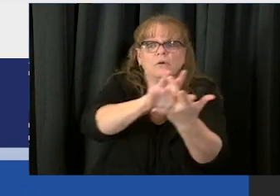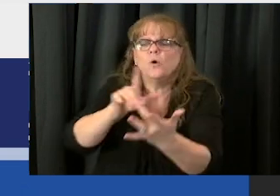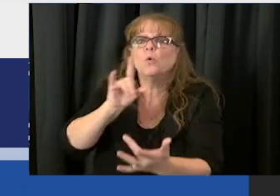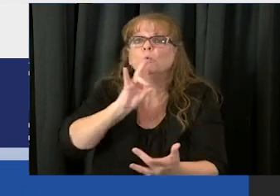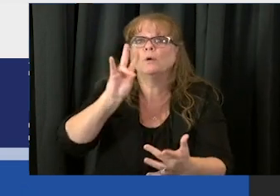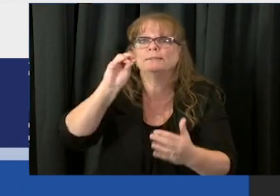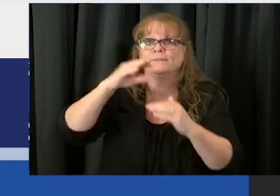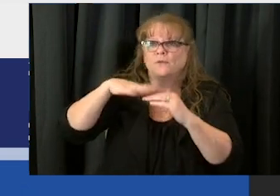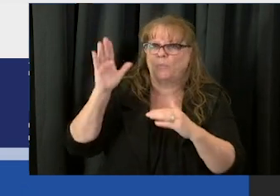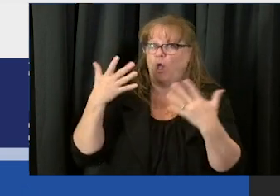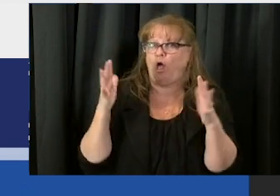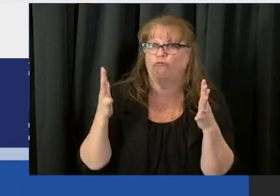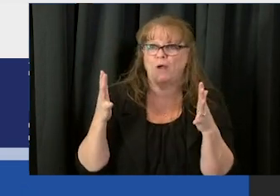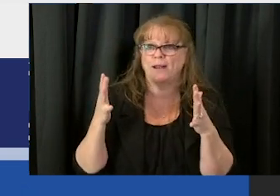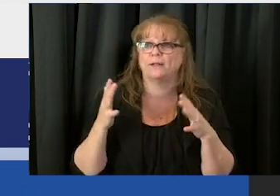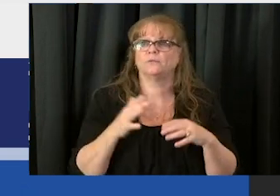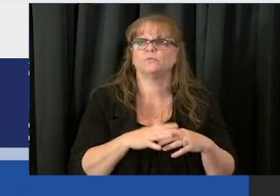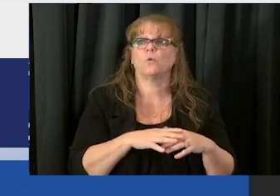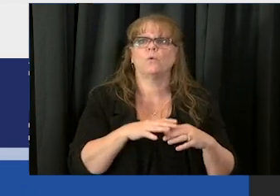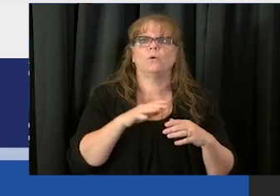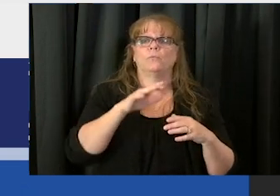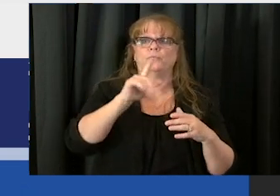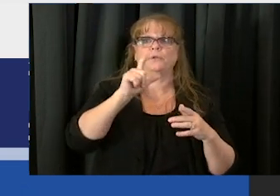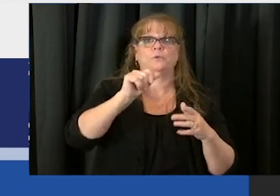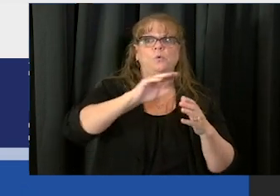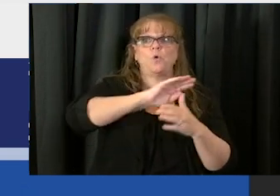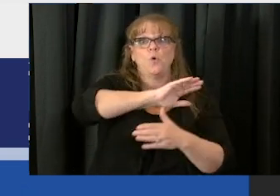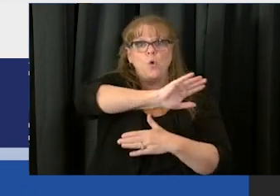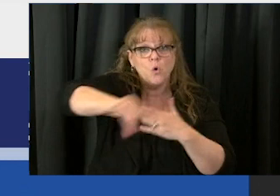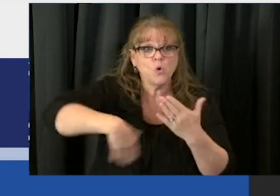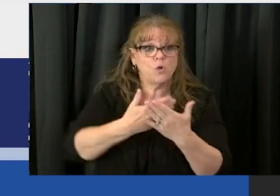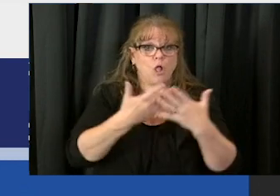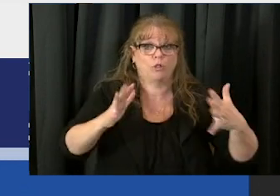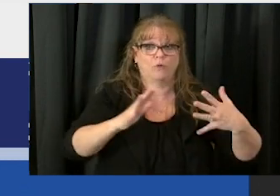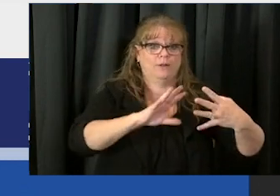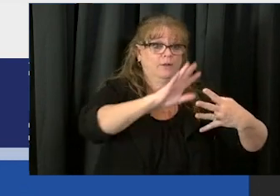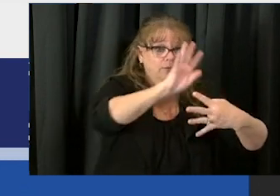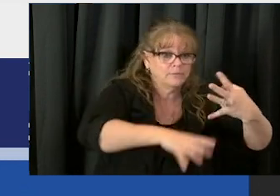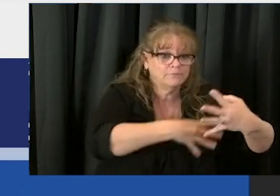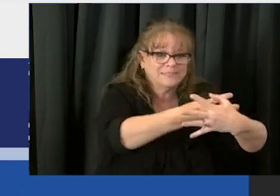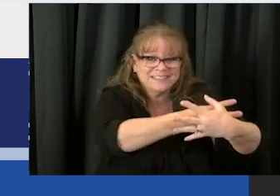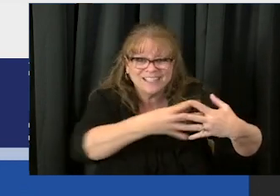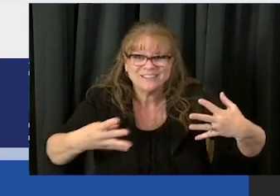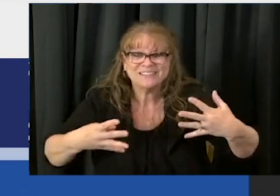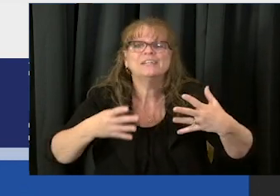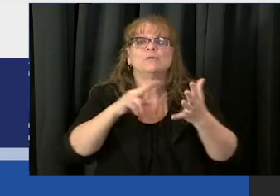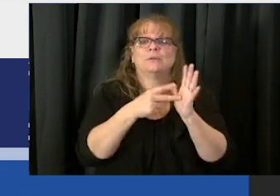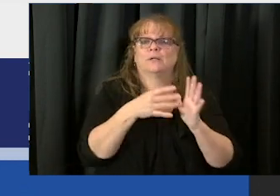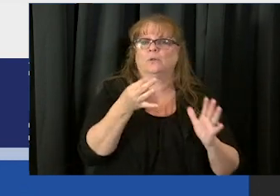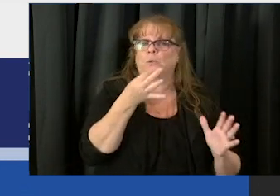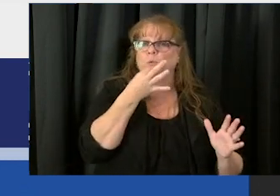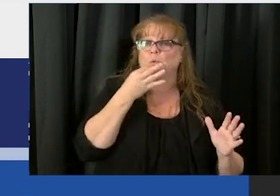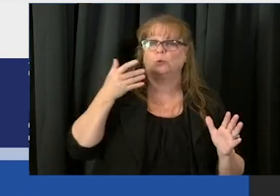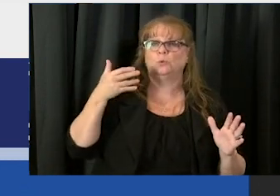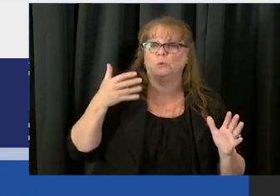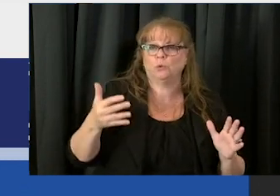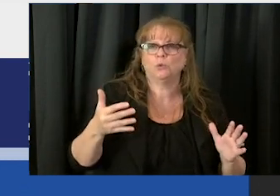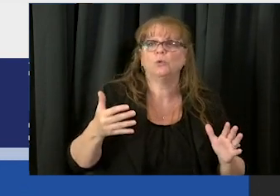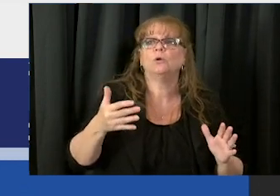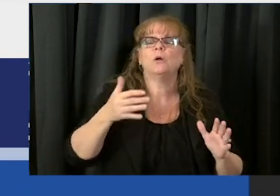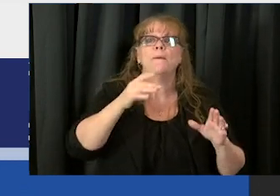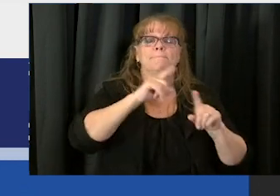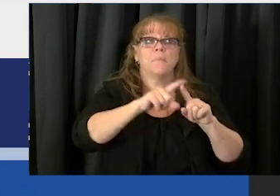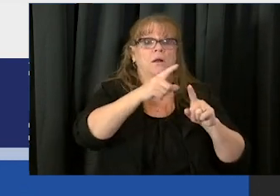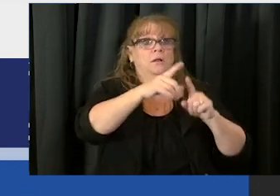don't have announced today, these are these are probably 80% of the hospitals